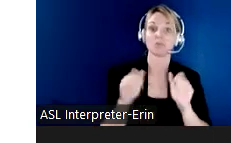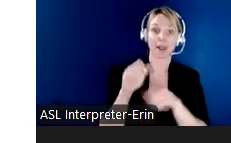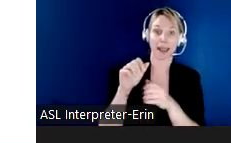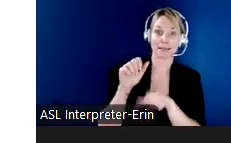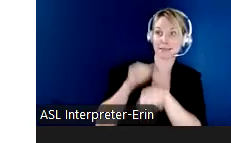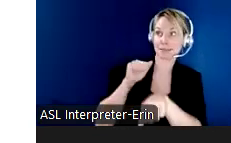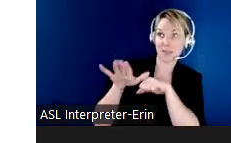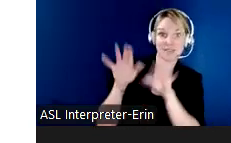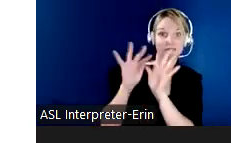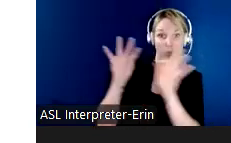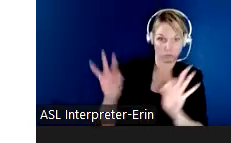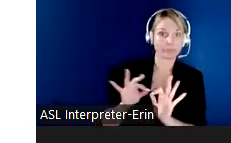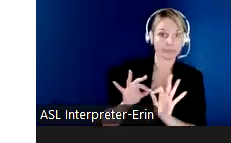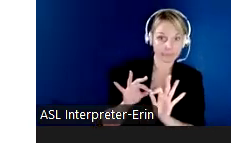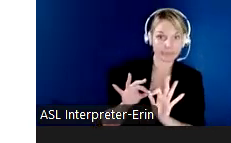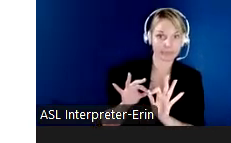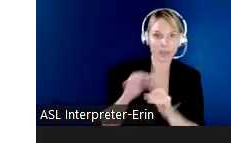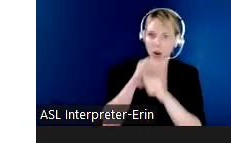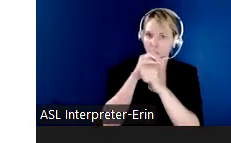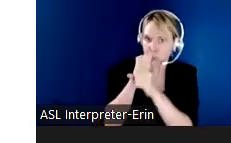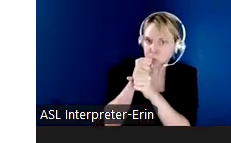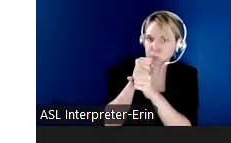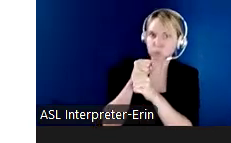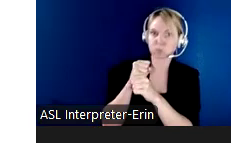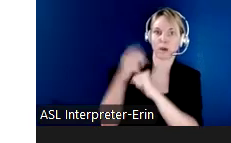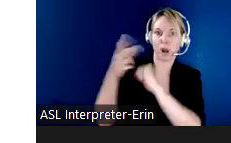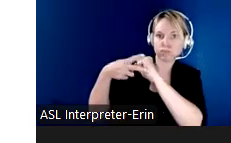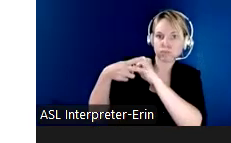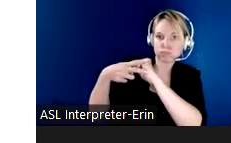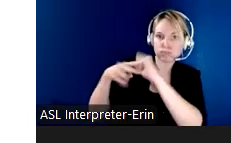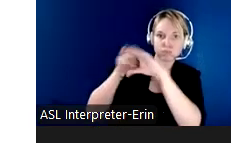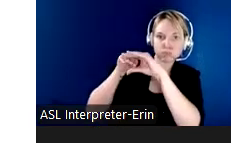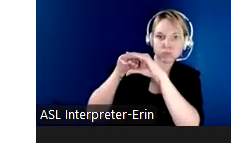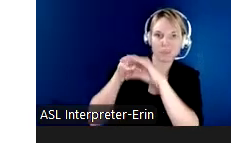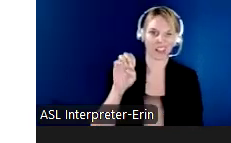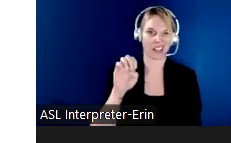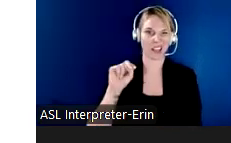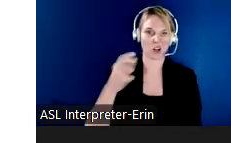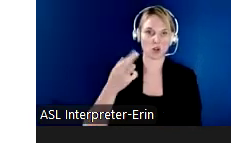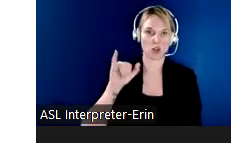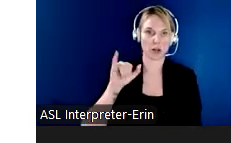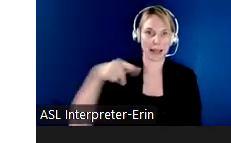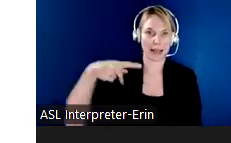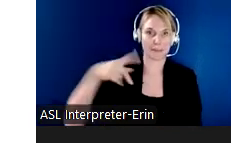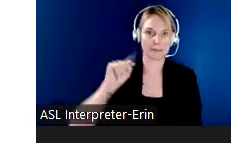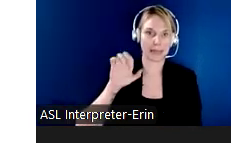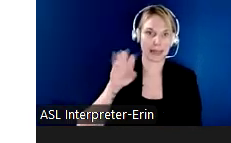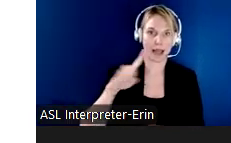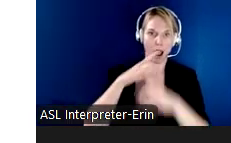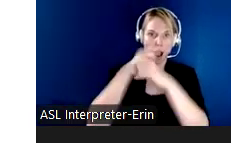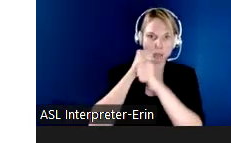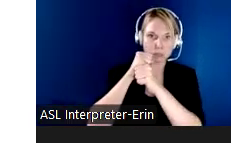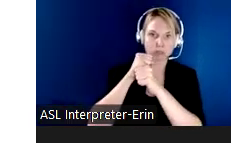So it's a secure repository. It's totally encrypted for submitting FSA and DCAP forms to Navia to